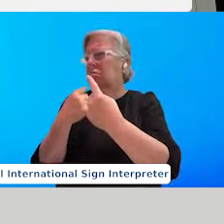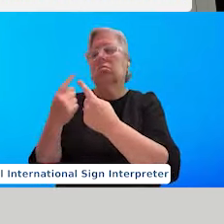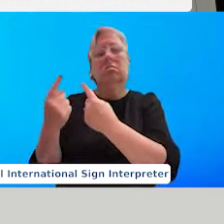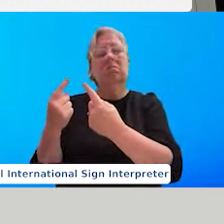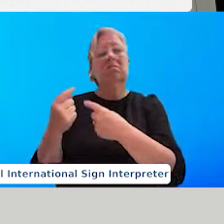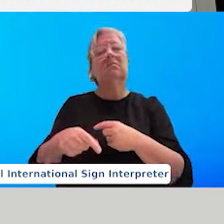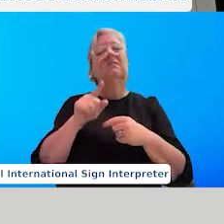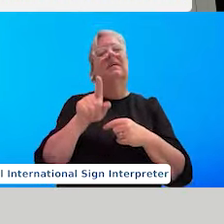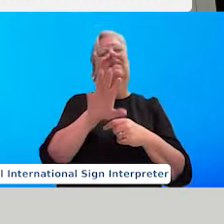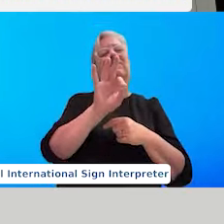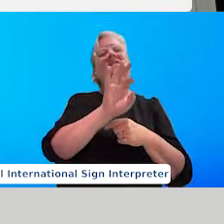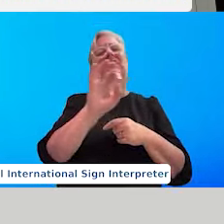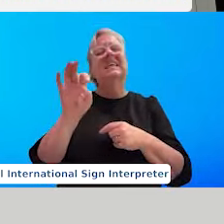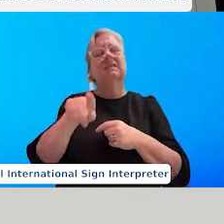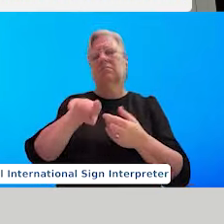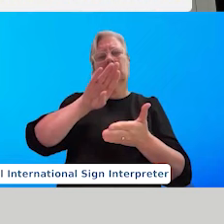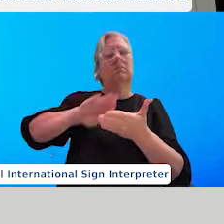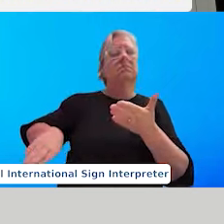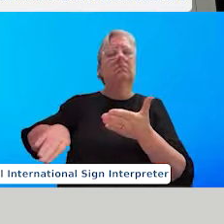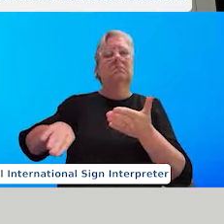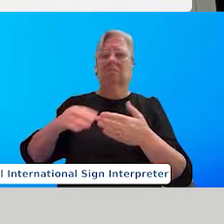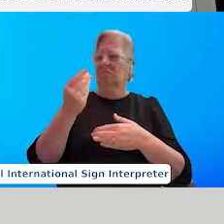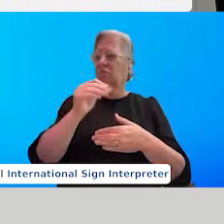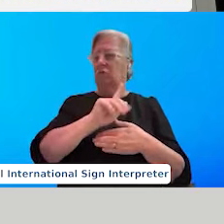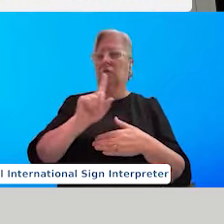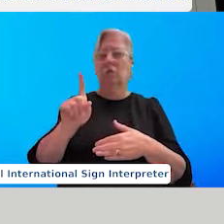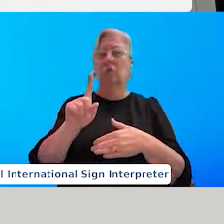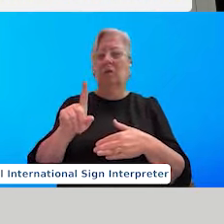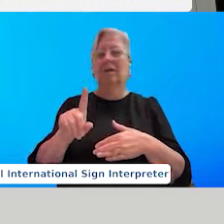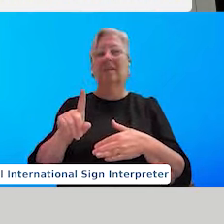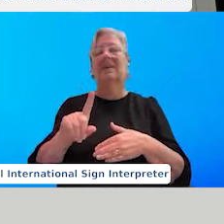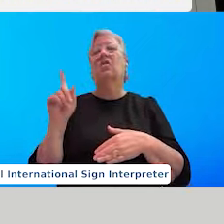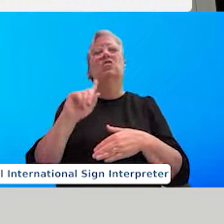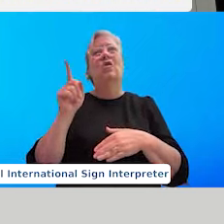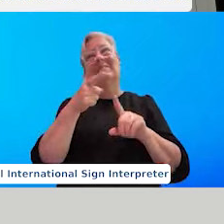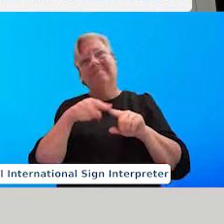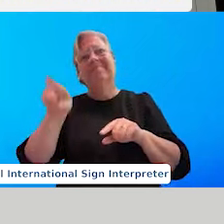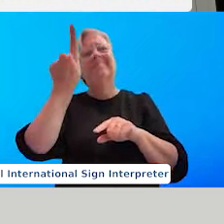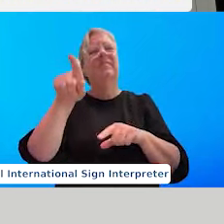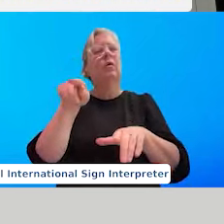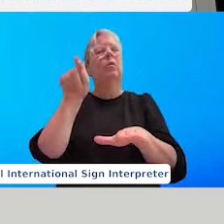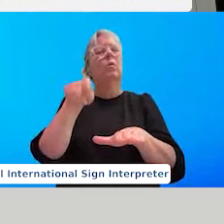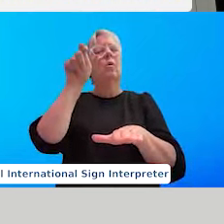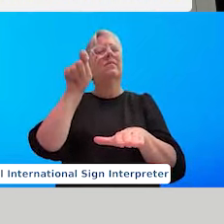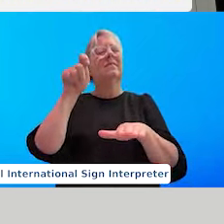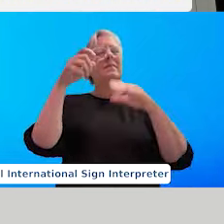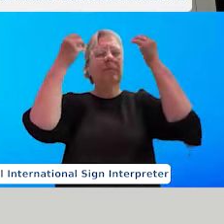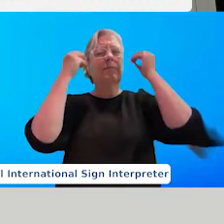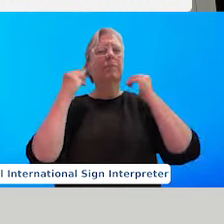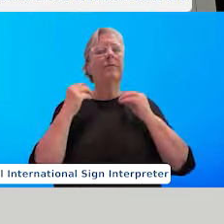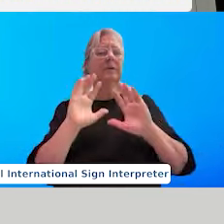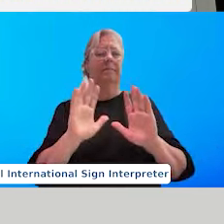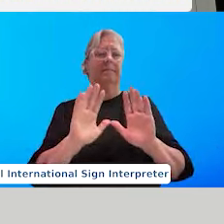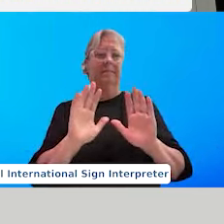encounter discrimination in society. They can come to us to get asked for the legal assistance,